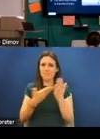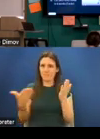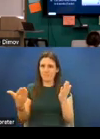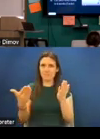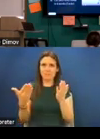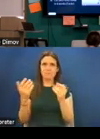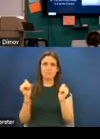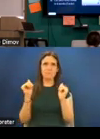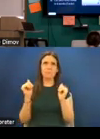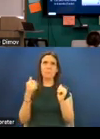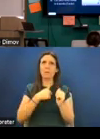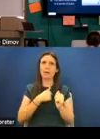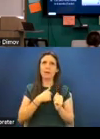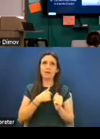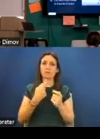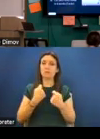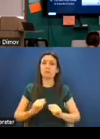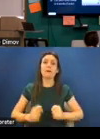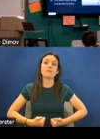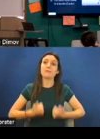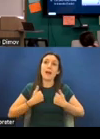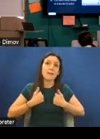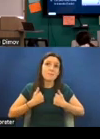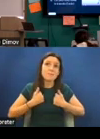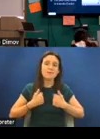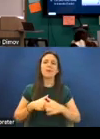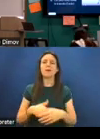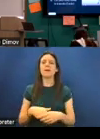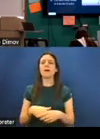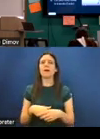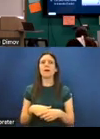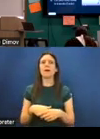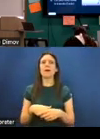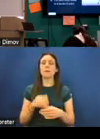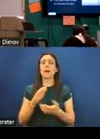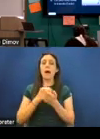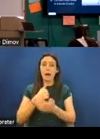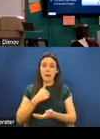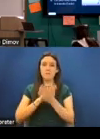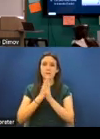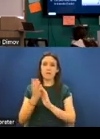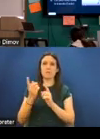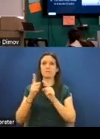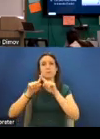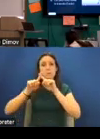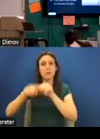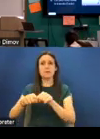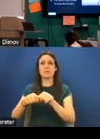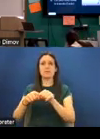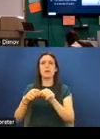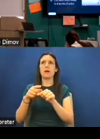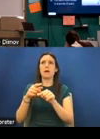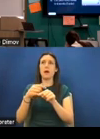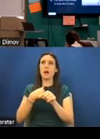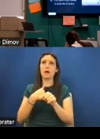much, just we were trying to survive. And so I became really independent, and if I could do better, I could